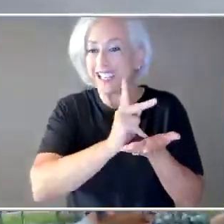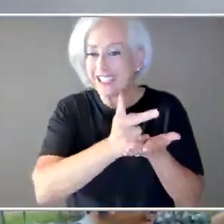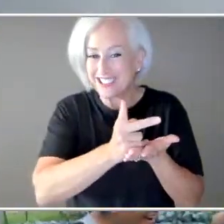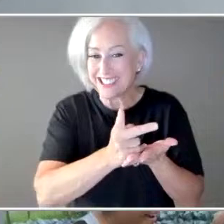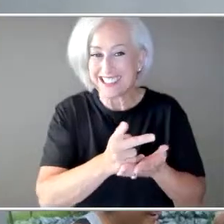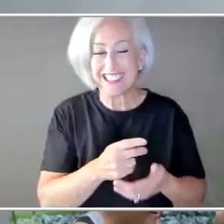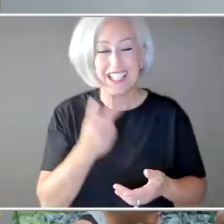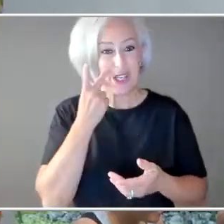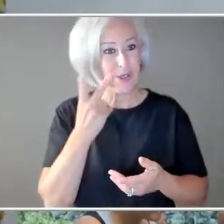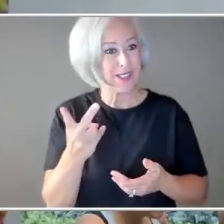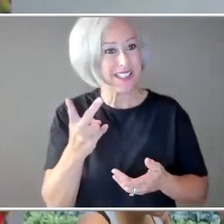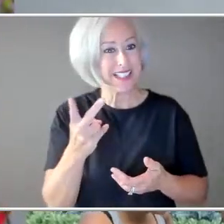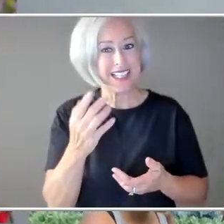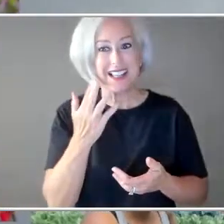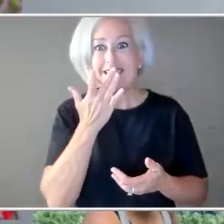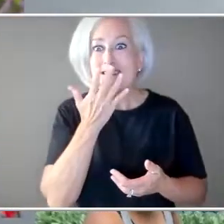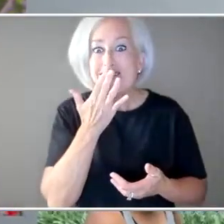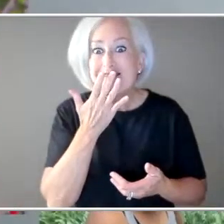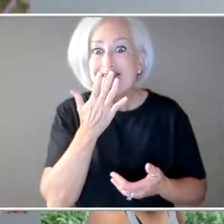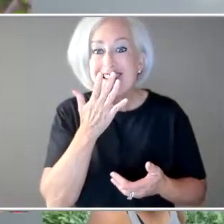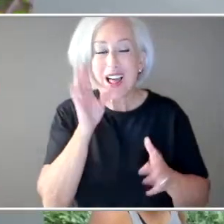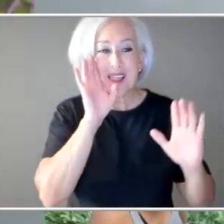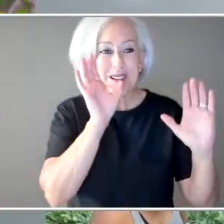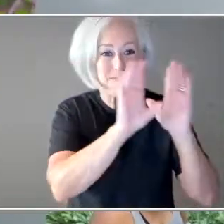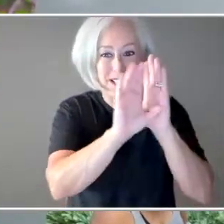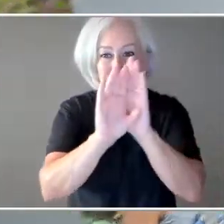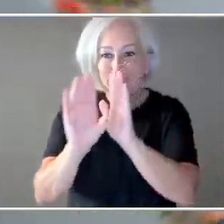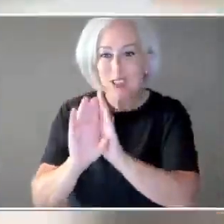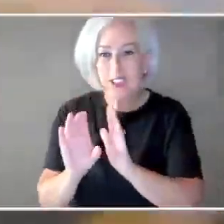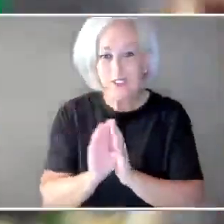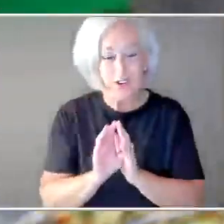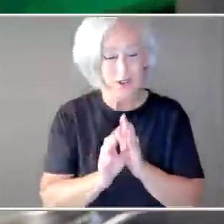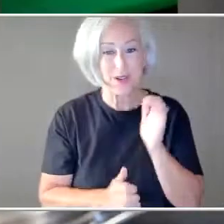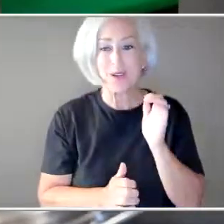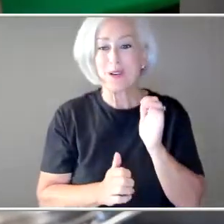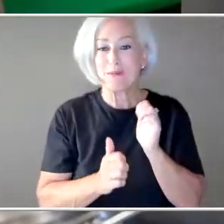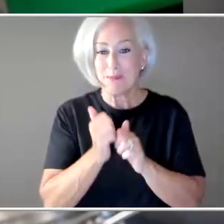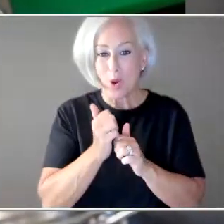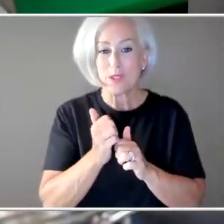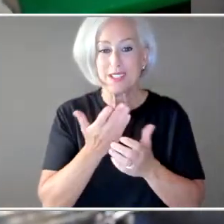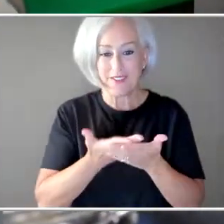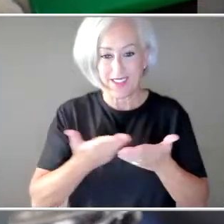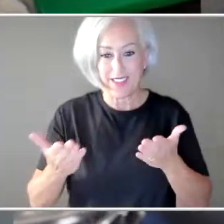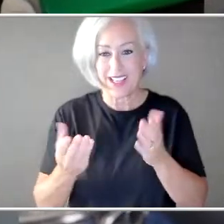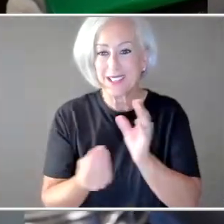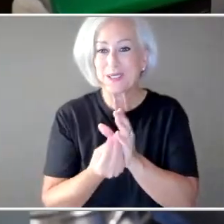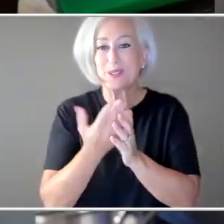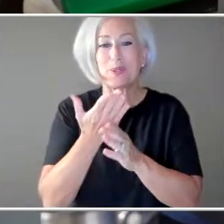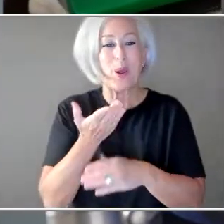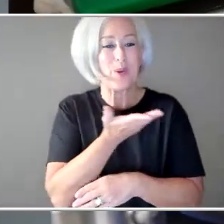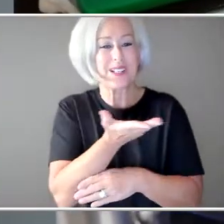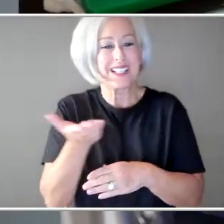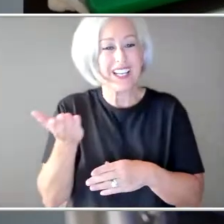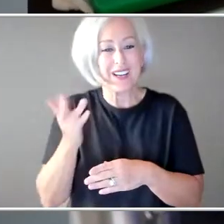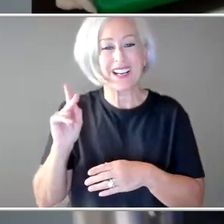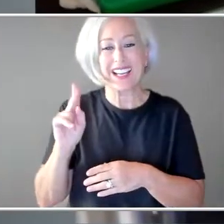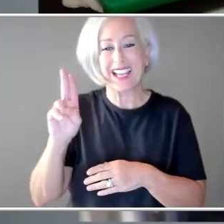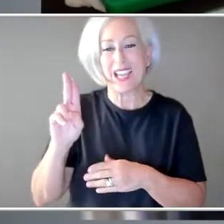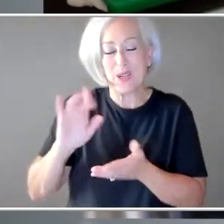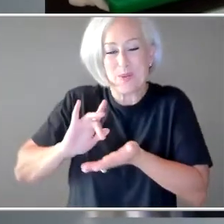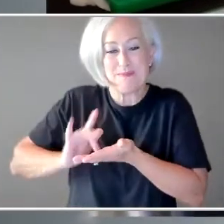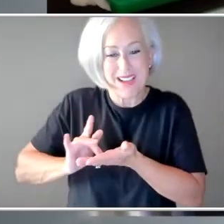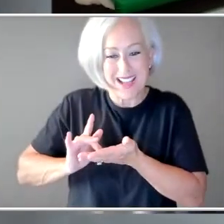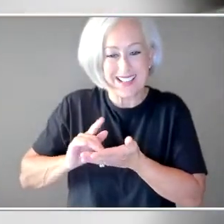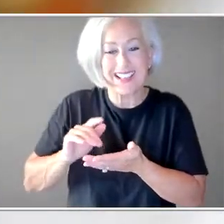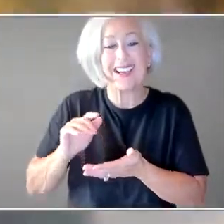beautiful color, because it's neat to know that some of those ingredients are grown right here on the KU Med campus. So they go garden